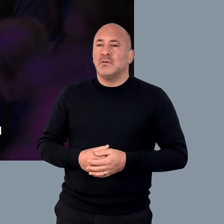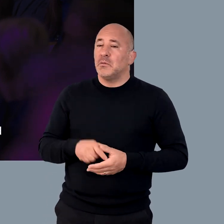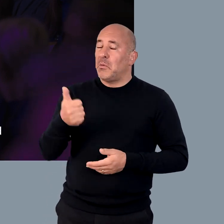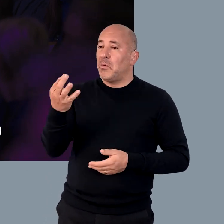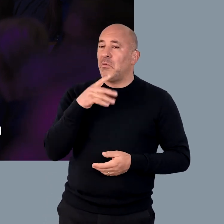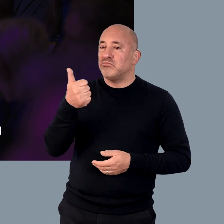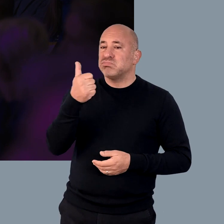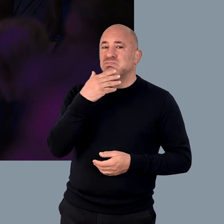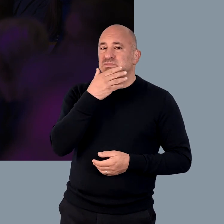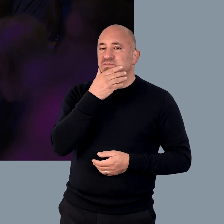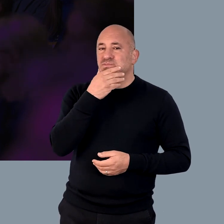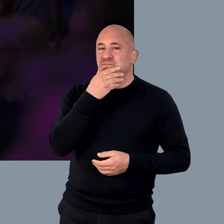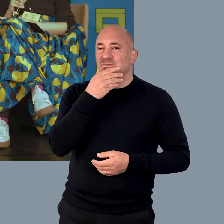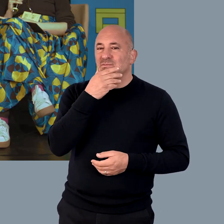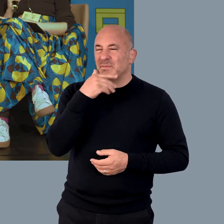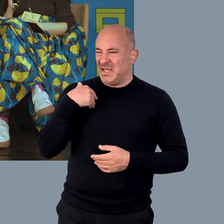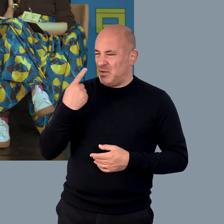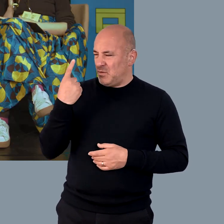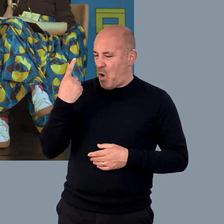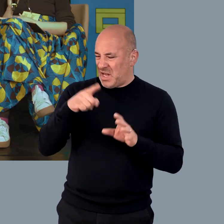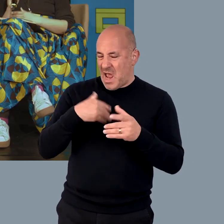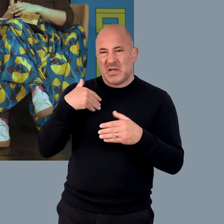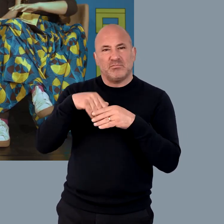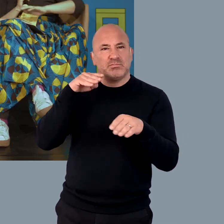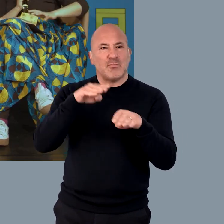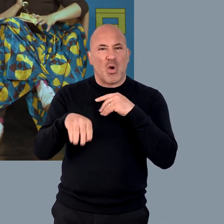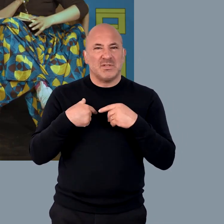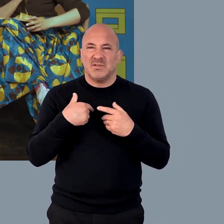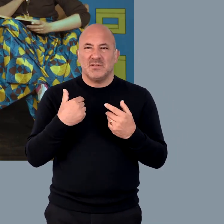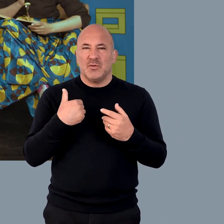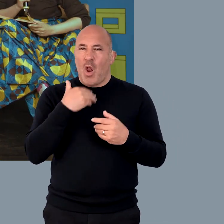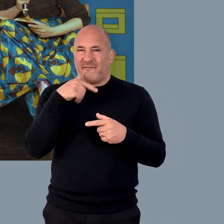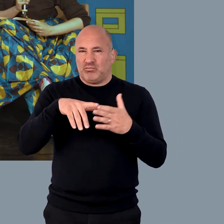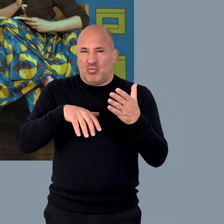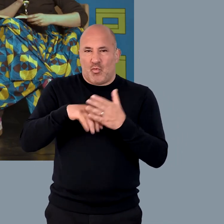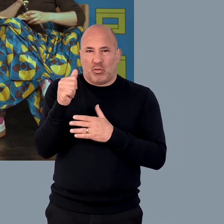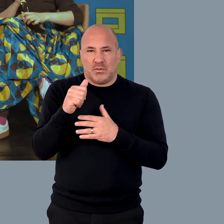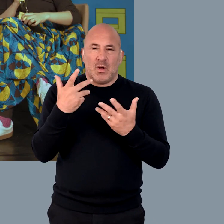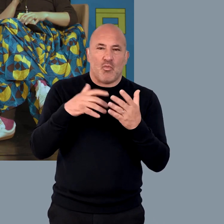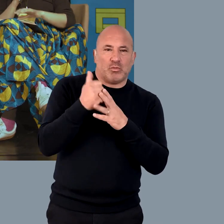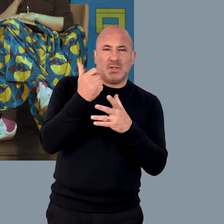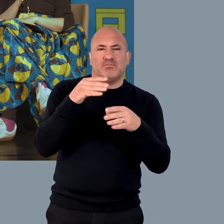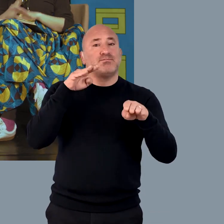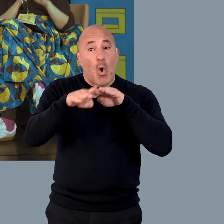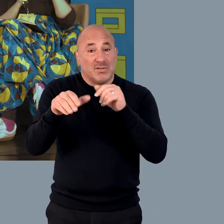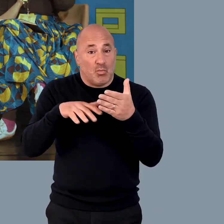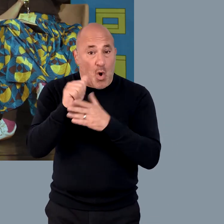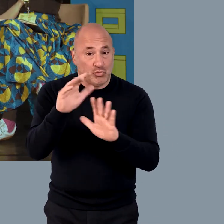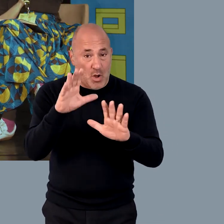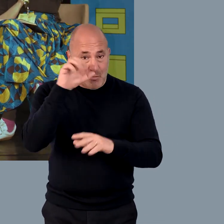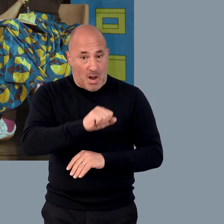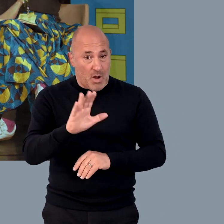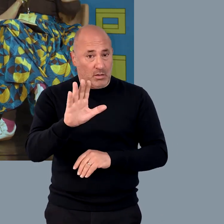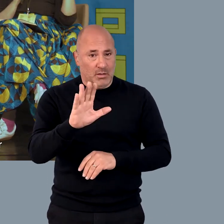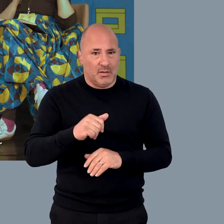that we can look to. That's a good one. I feel like I've been in sport for a year, so I haven't been embedded in like climate culture for a while.